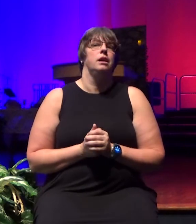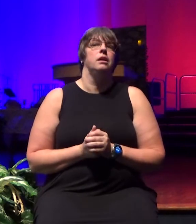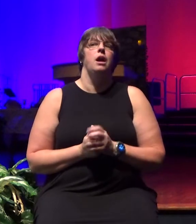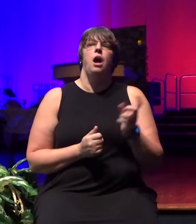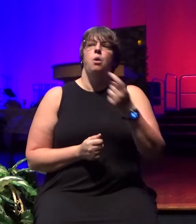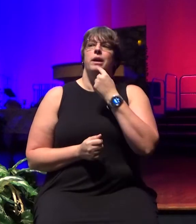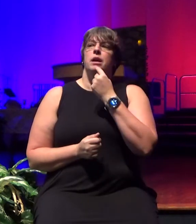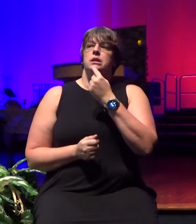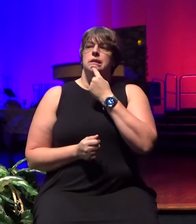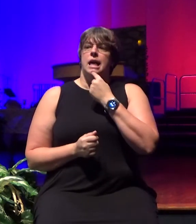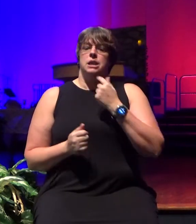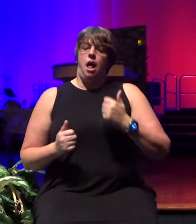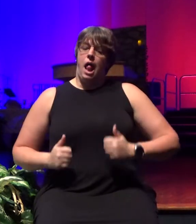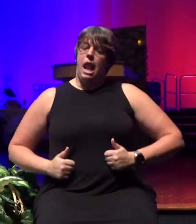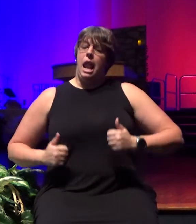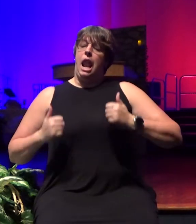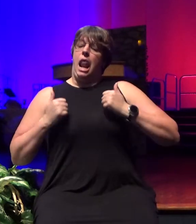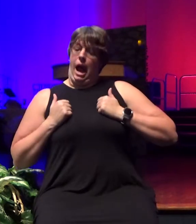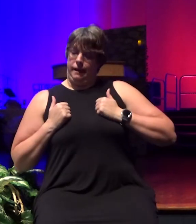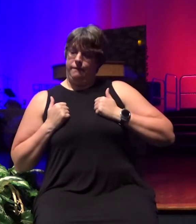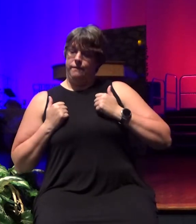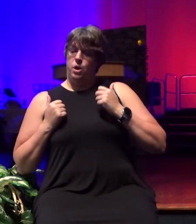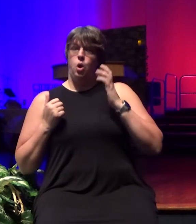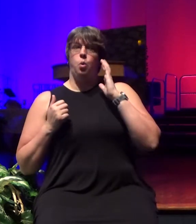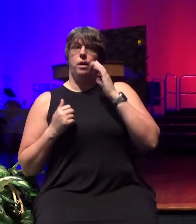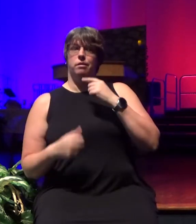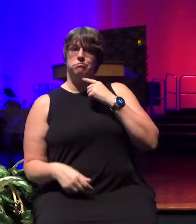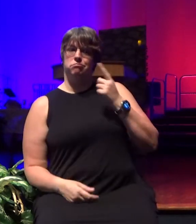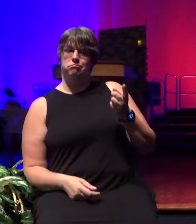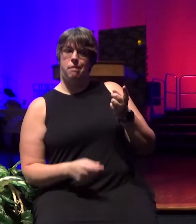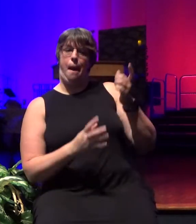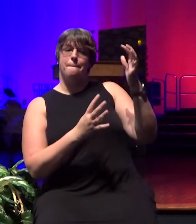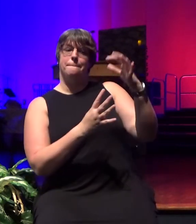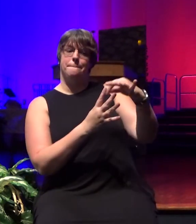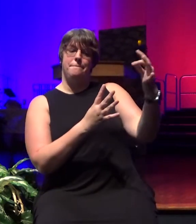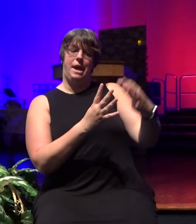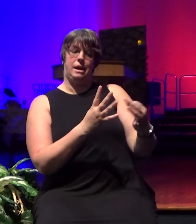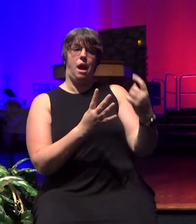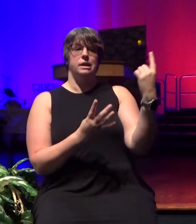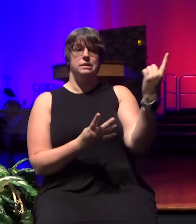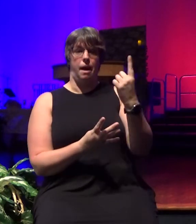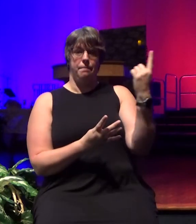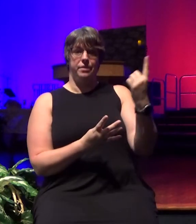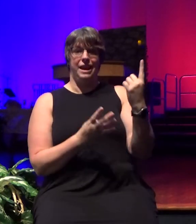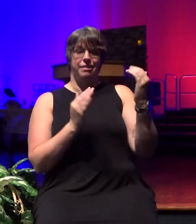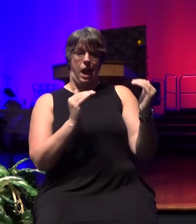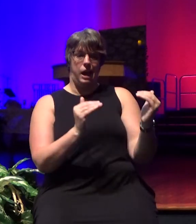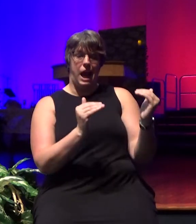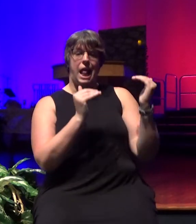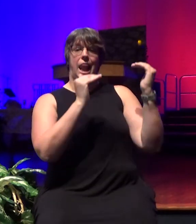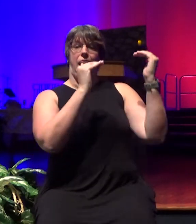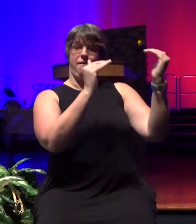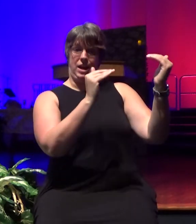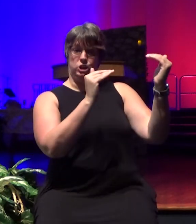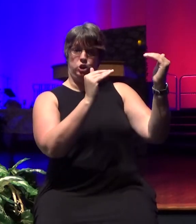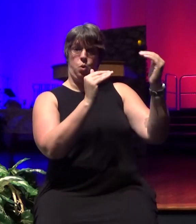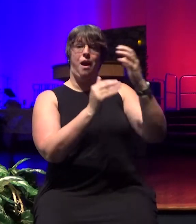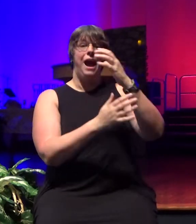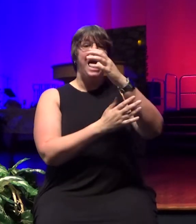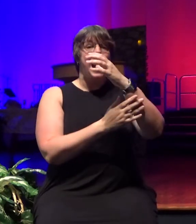that elevates you, use it well, and then be available to